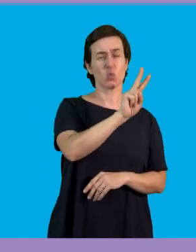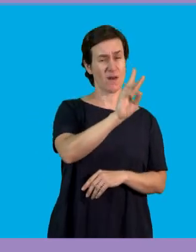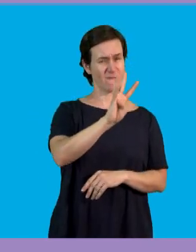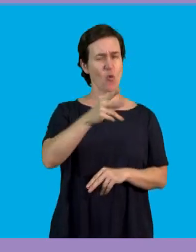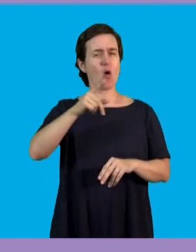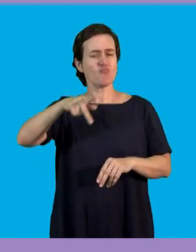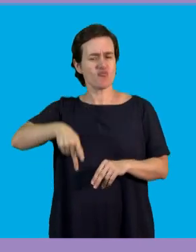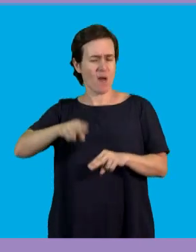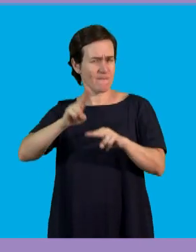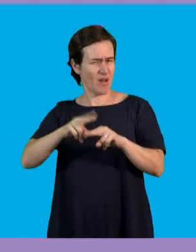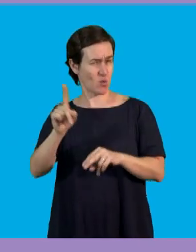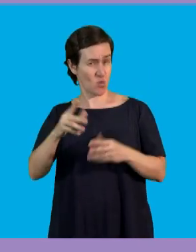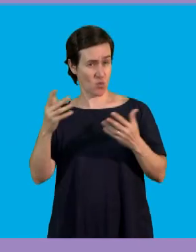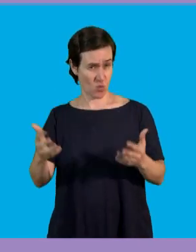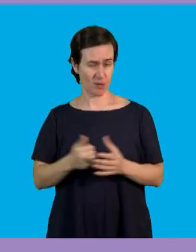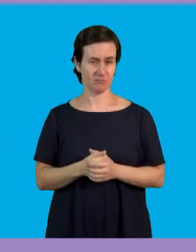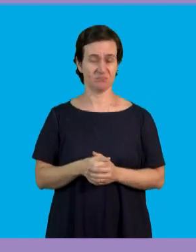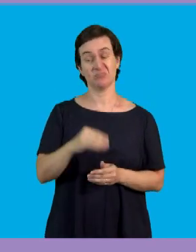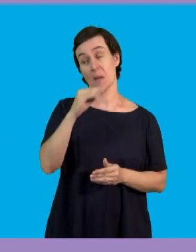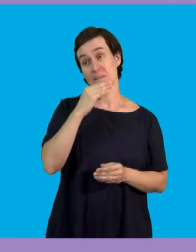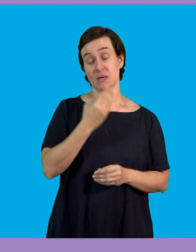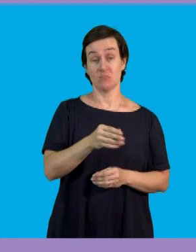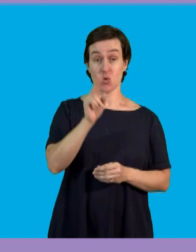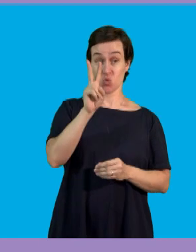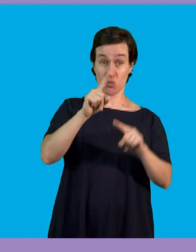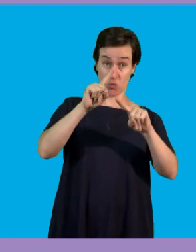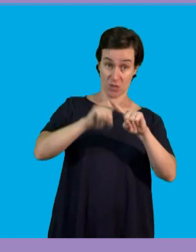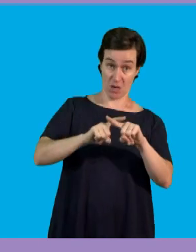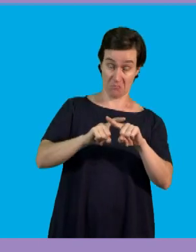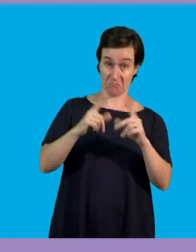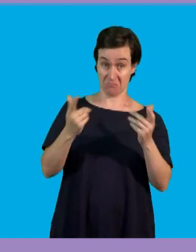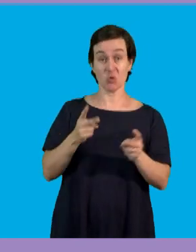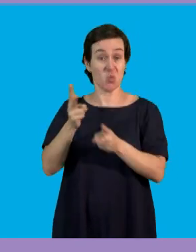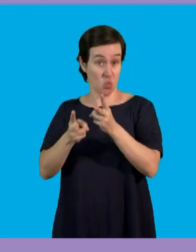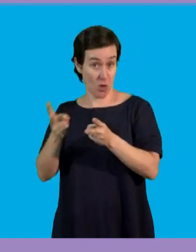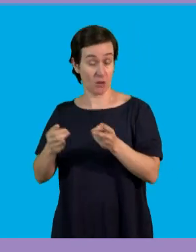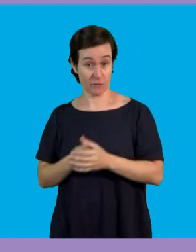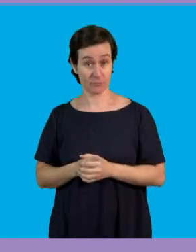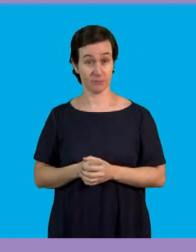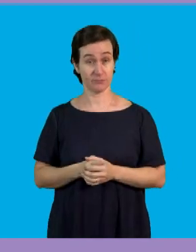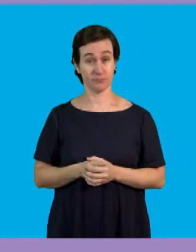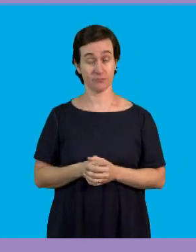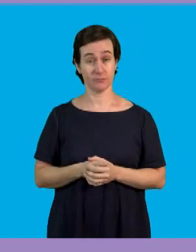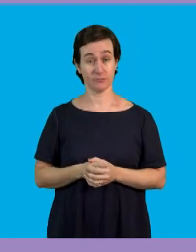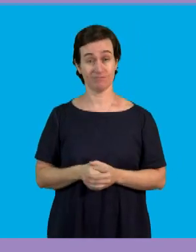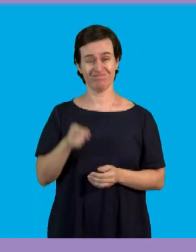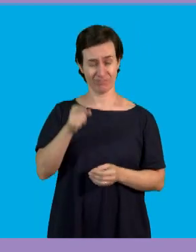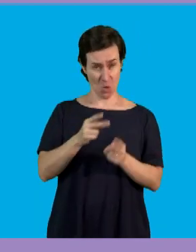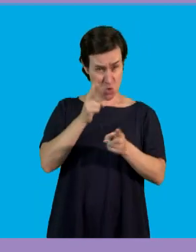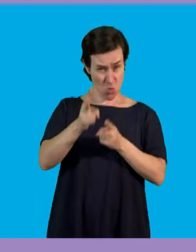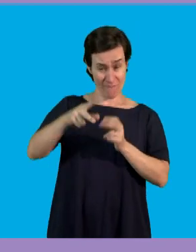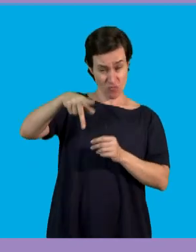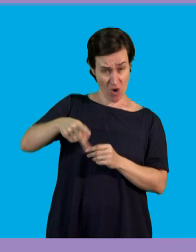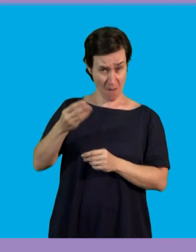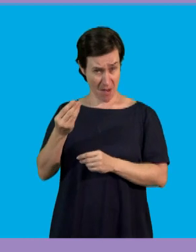24. Let's break down 24. So that is 2 multiplied by 12. But because 12 is not a